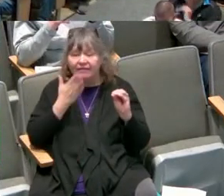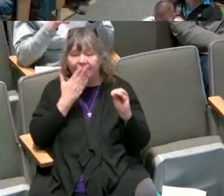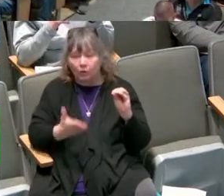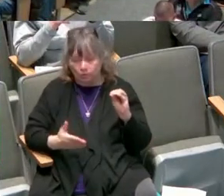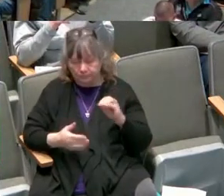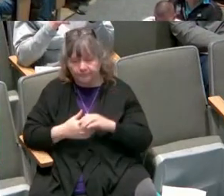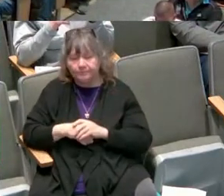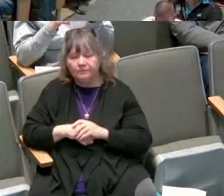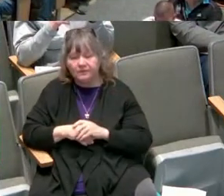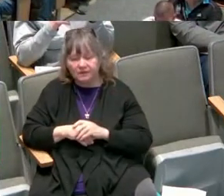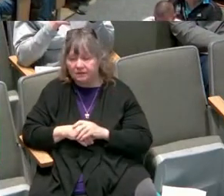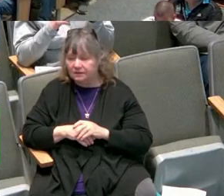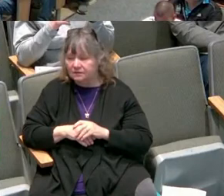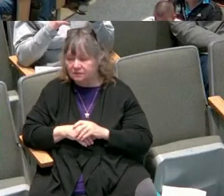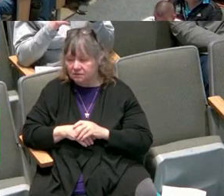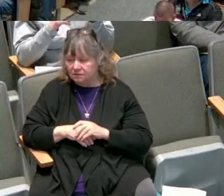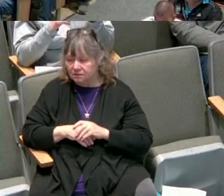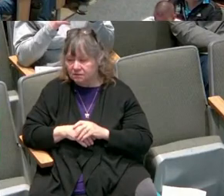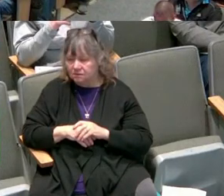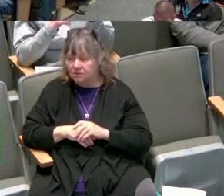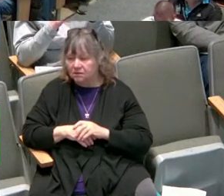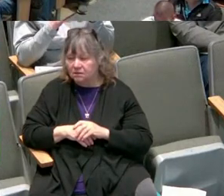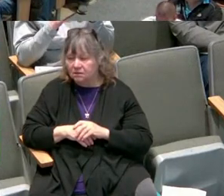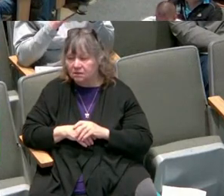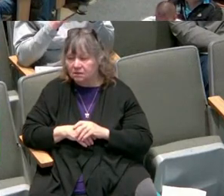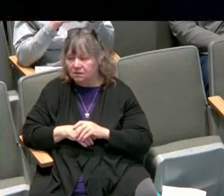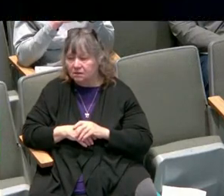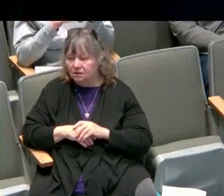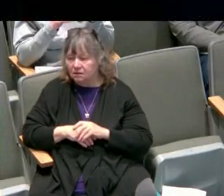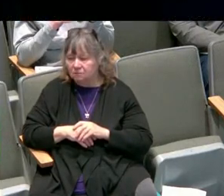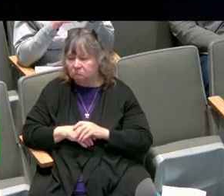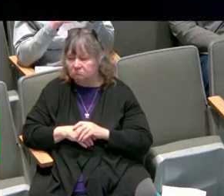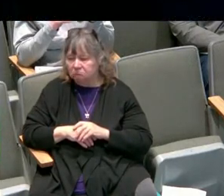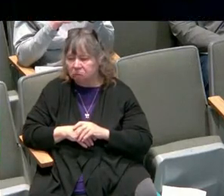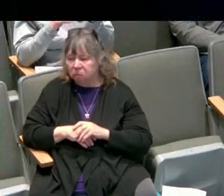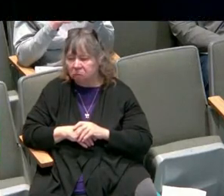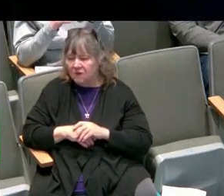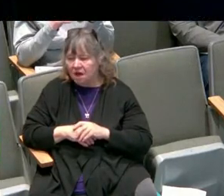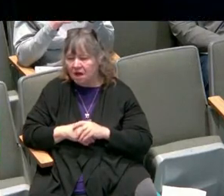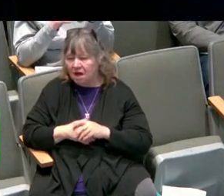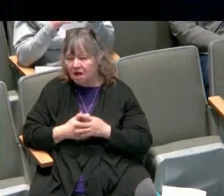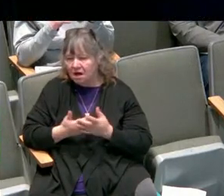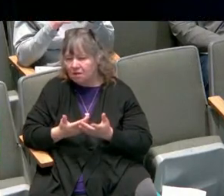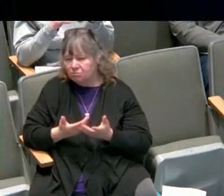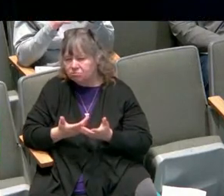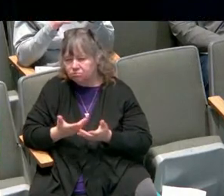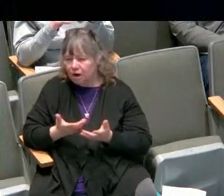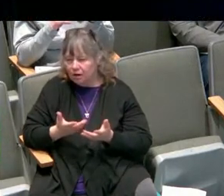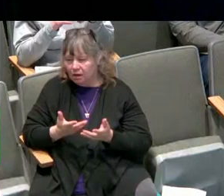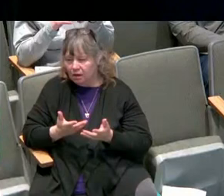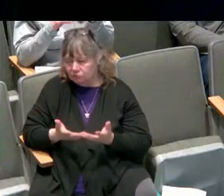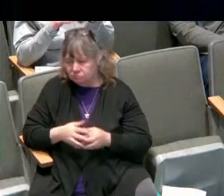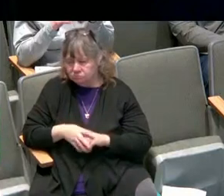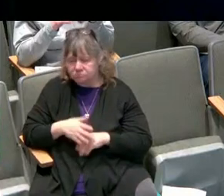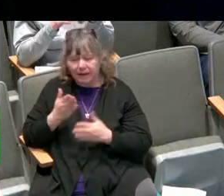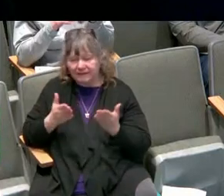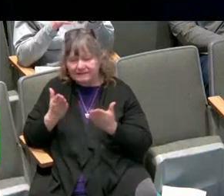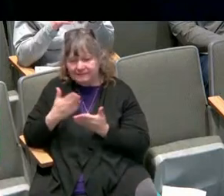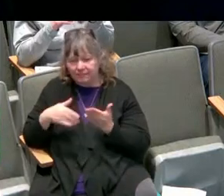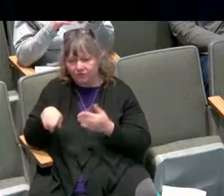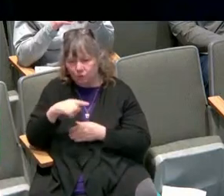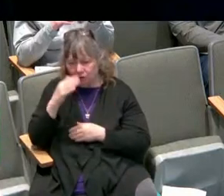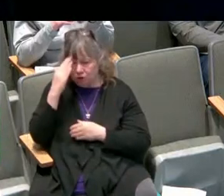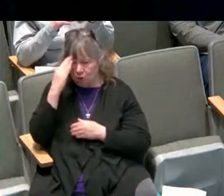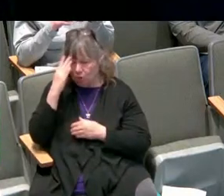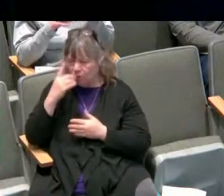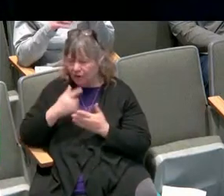you so there are some rules of the hall many of you have been here before and and maybe know them we're